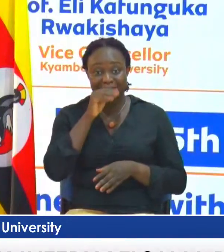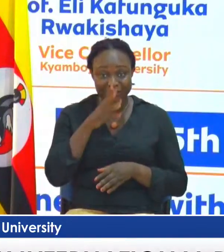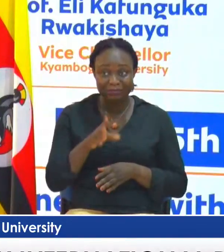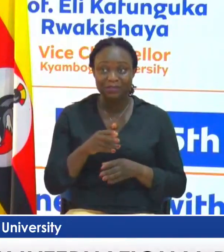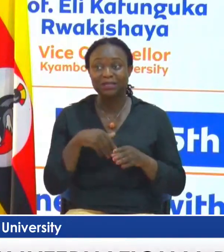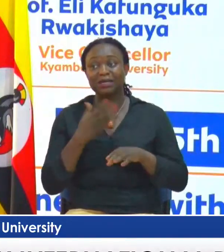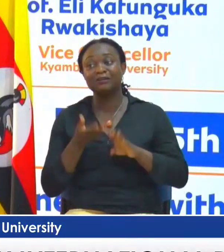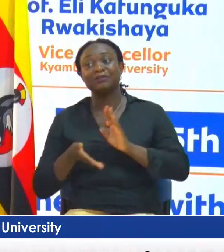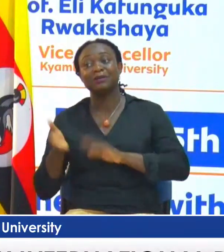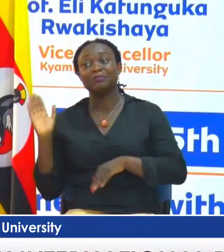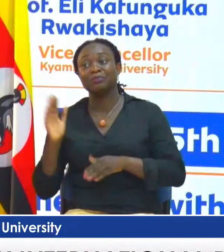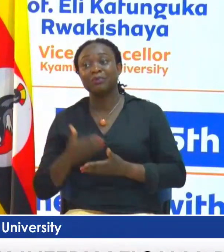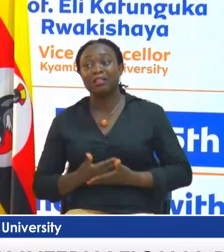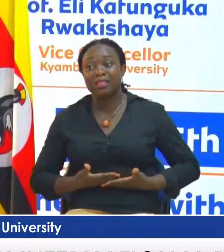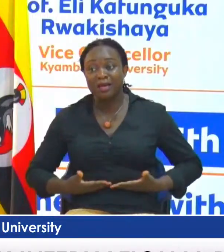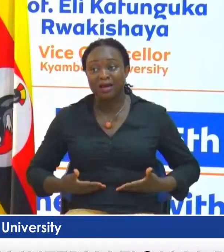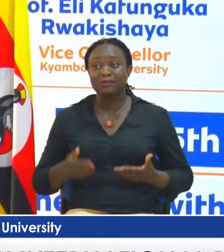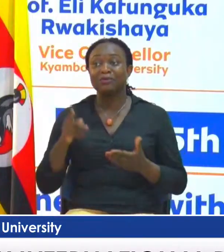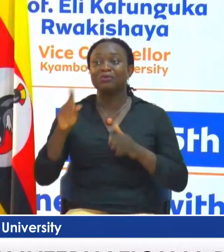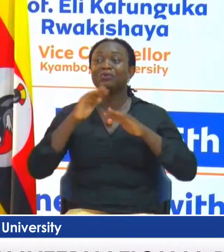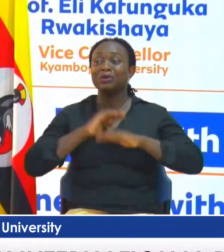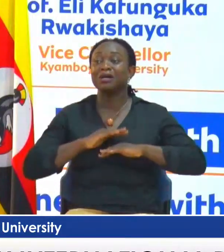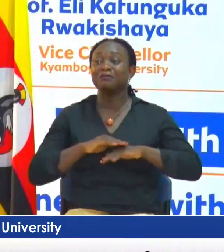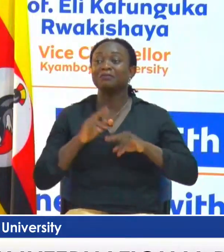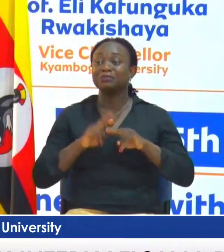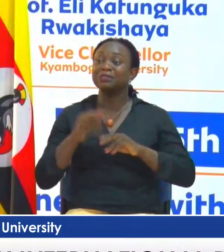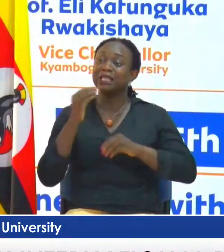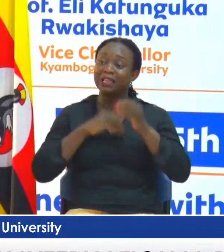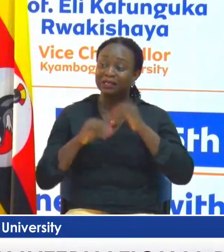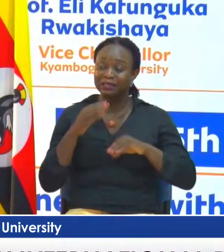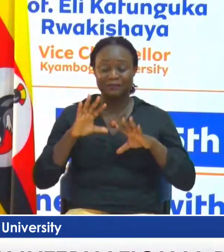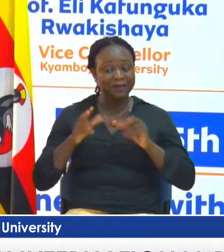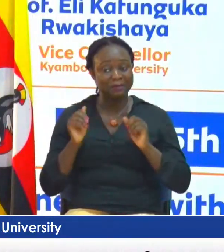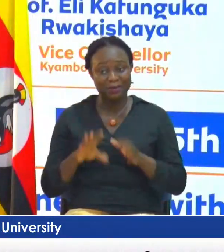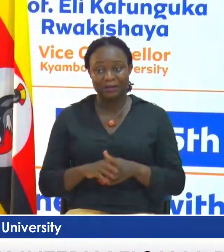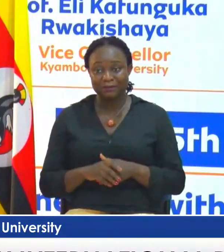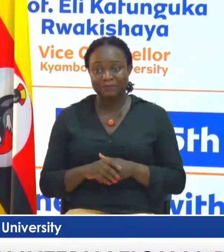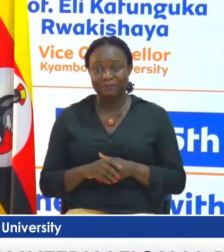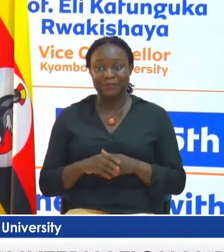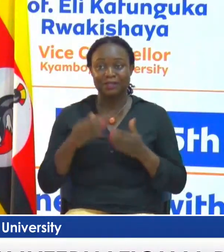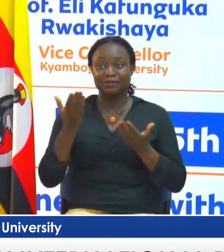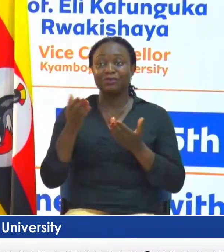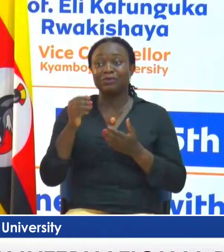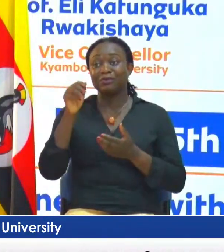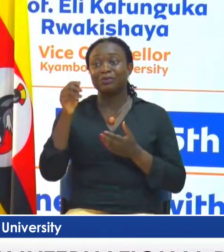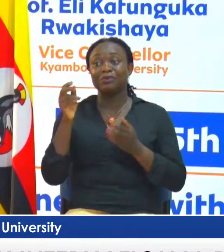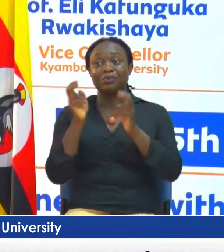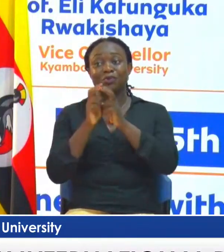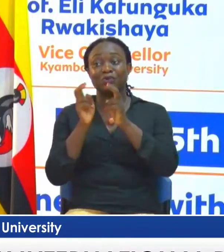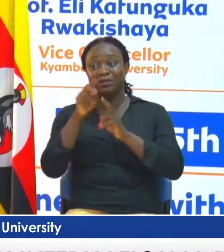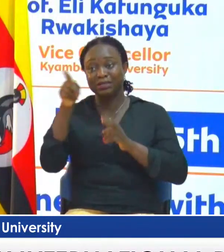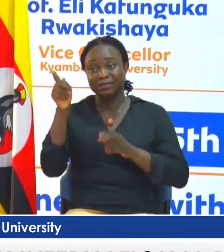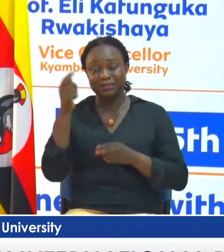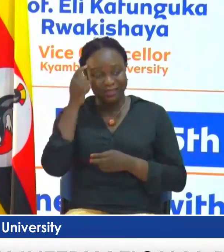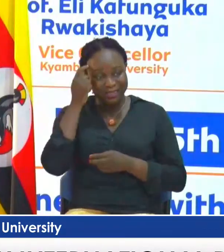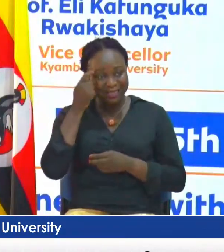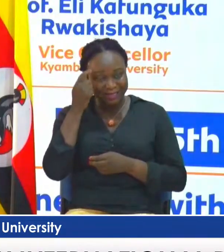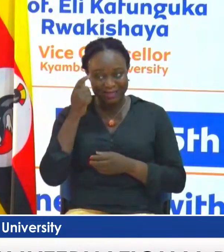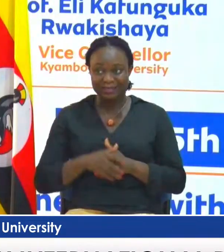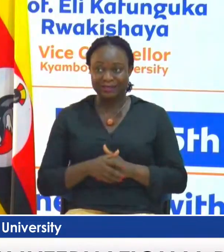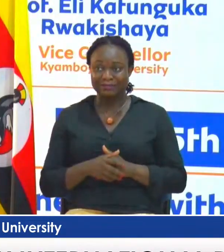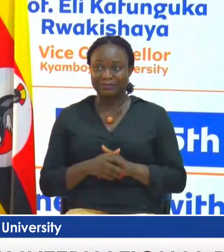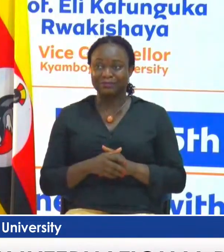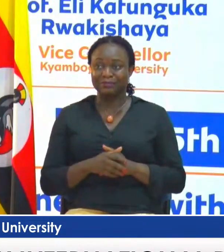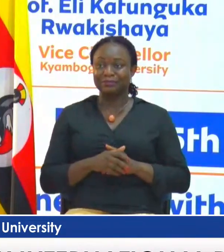hungry. For you who are comfortably seated, you're eating. It's unfair. So think about it, the coordinator of the